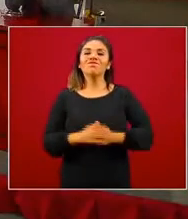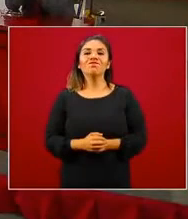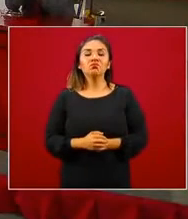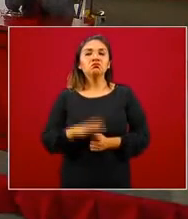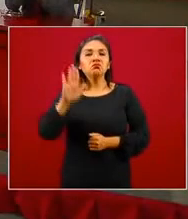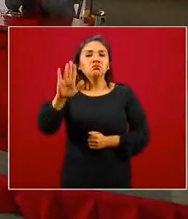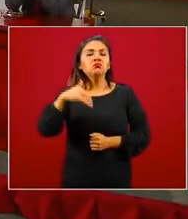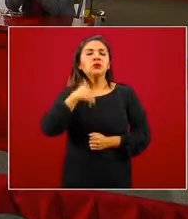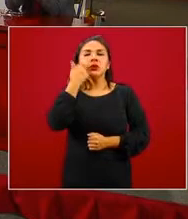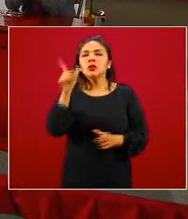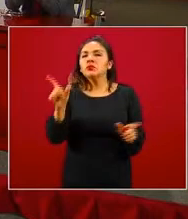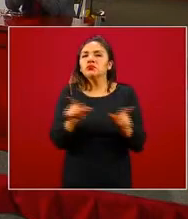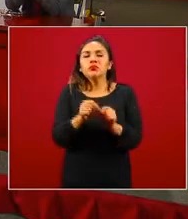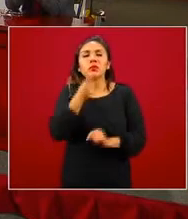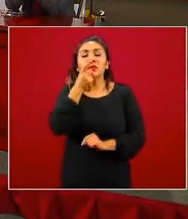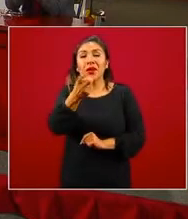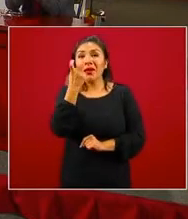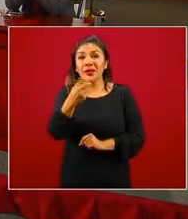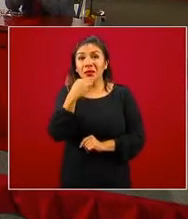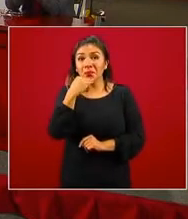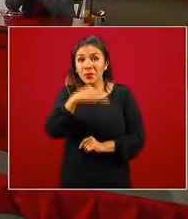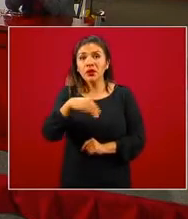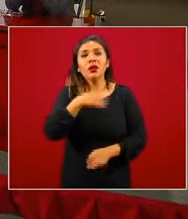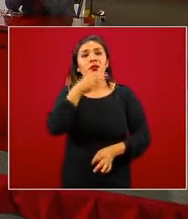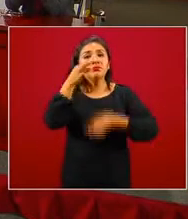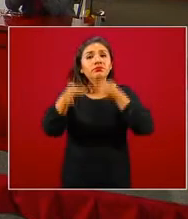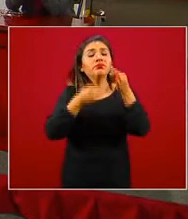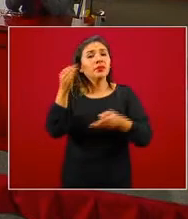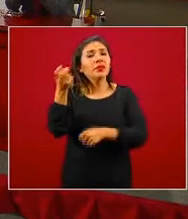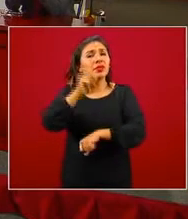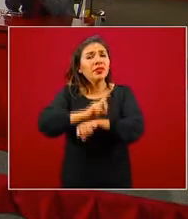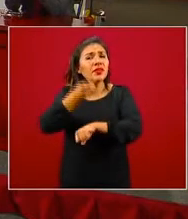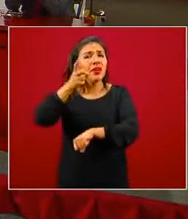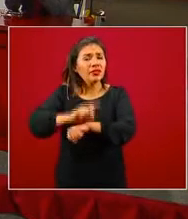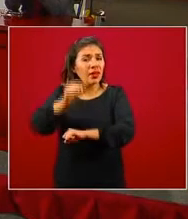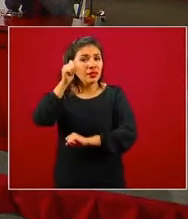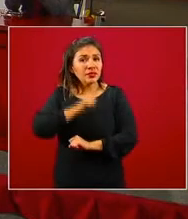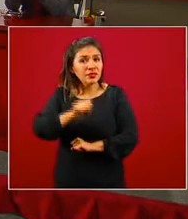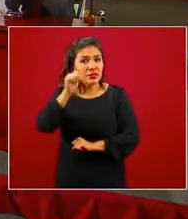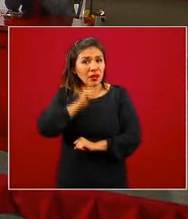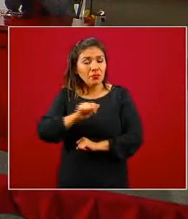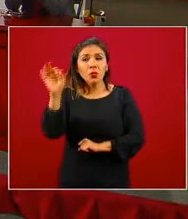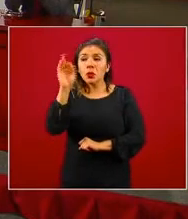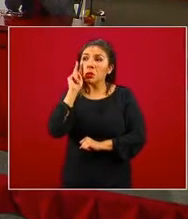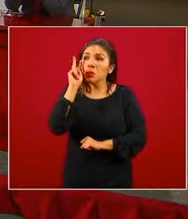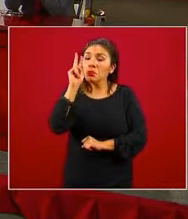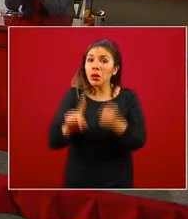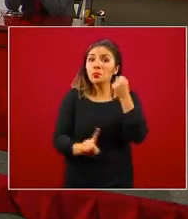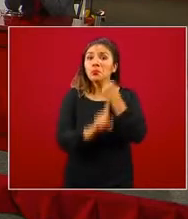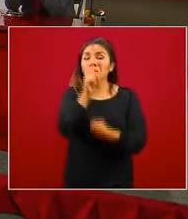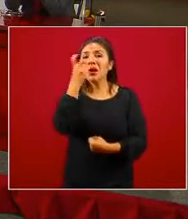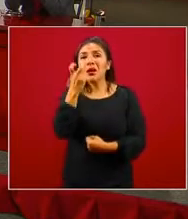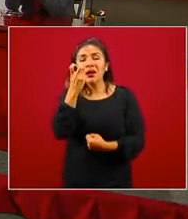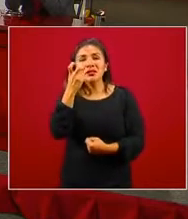this message. I'd like to pick one thing up. Why have we been saying this every day or